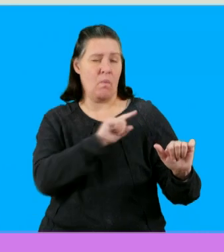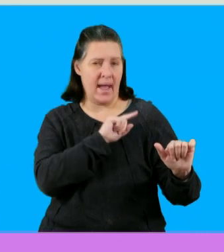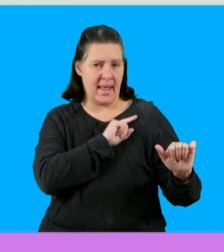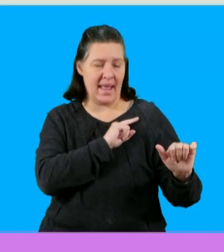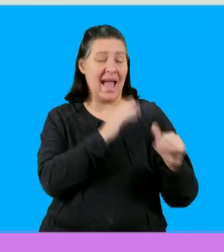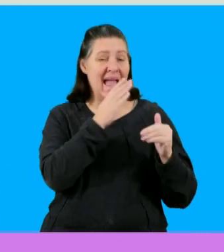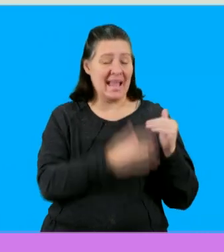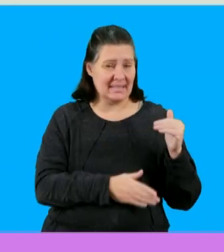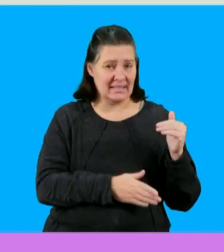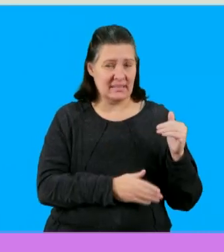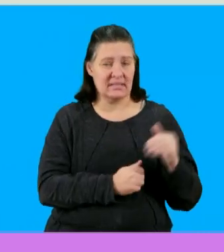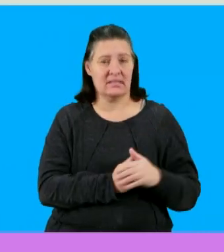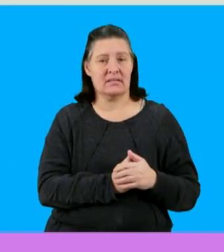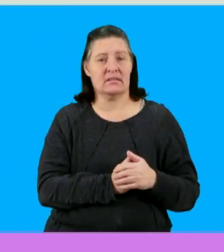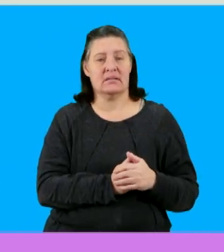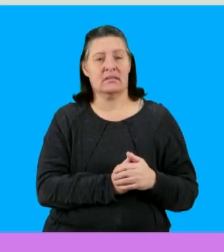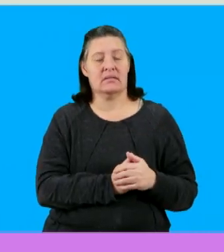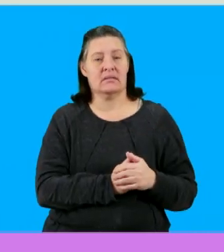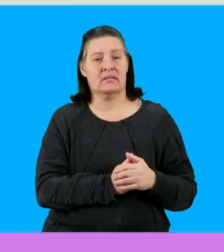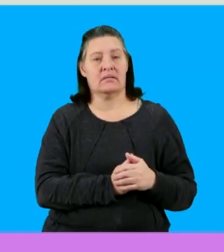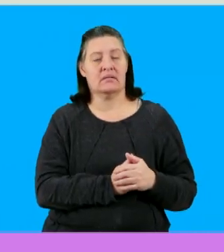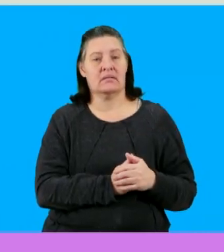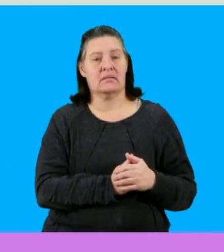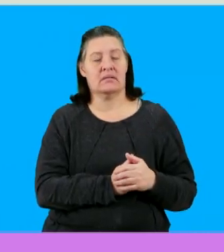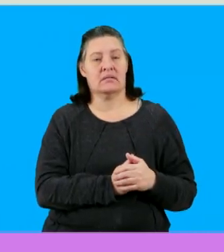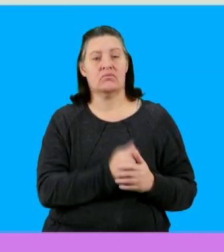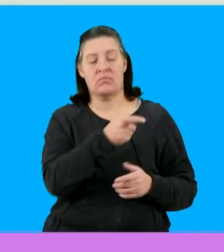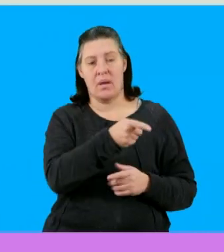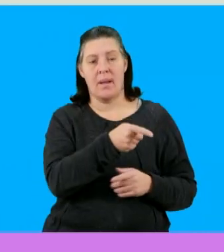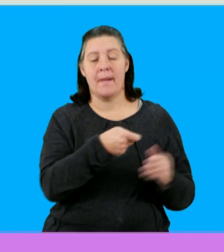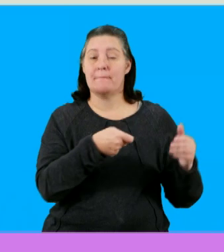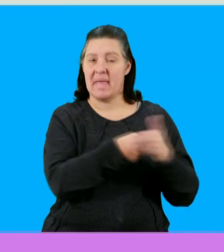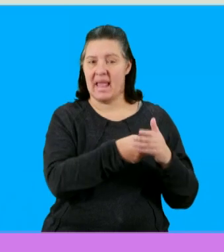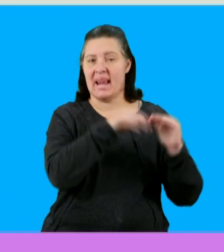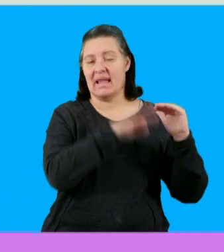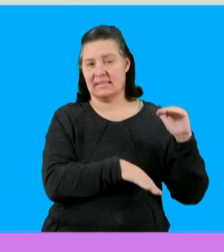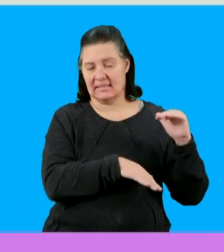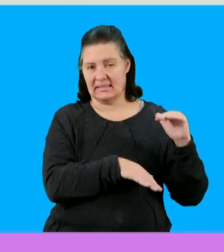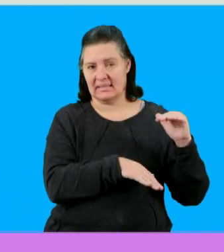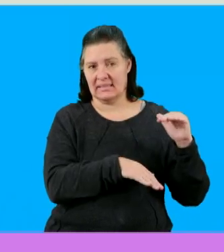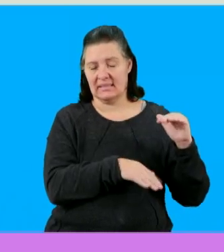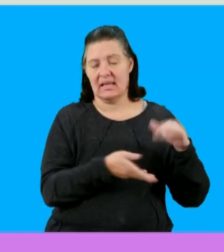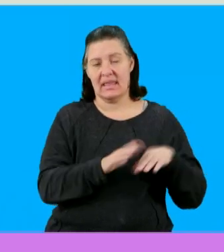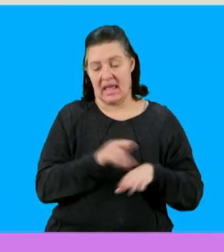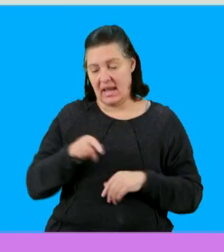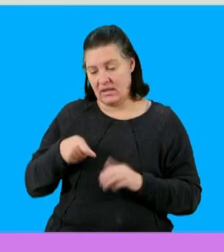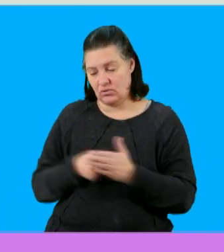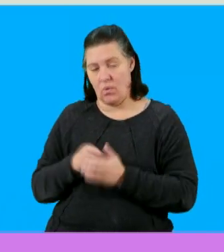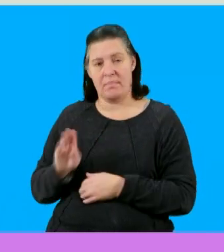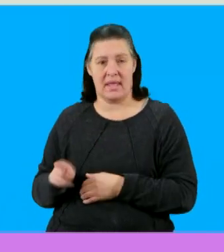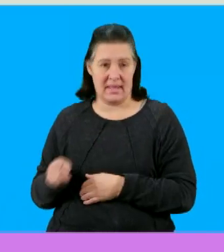Why? Because in the end, she will pay